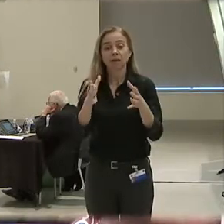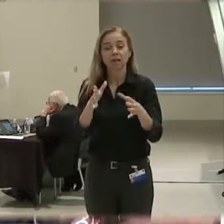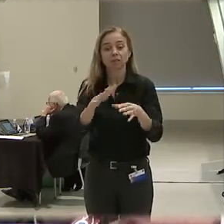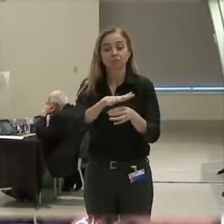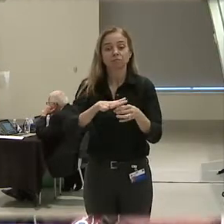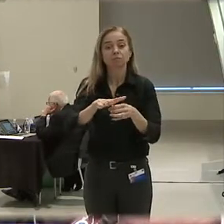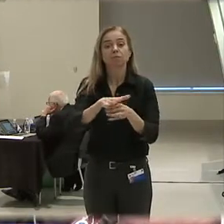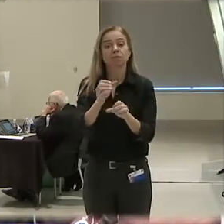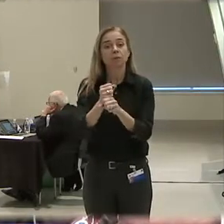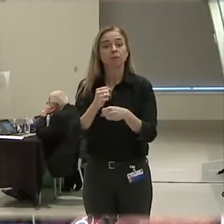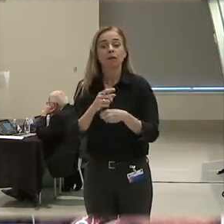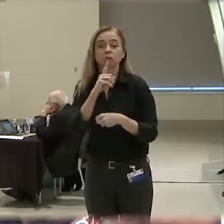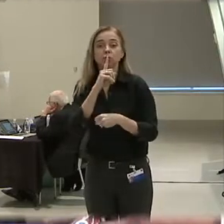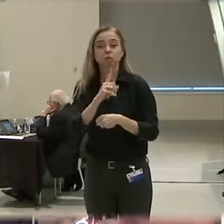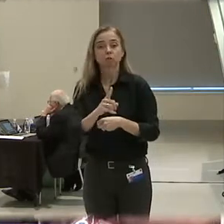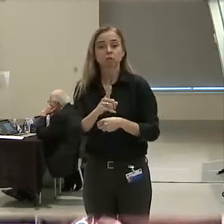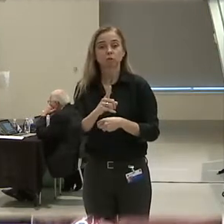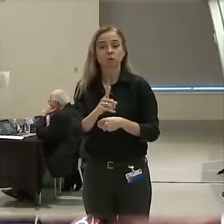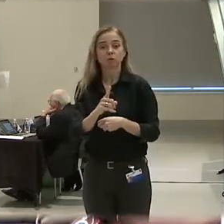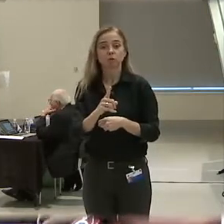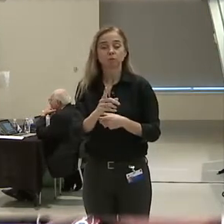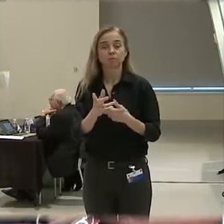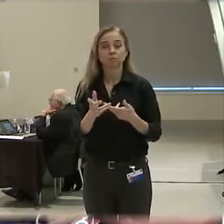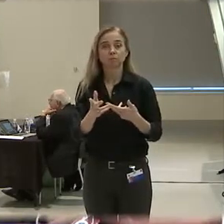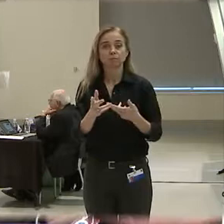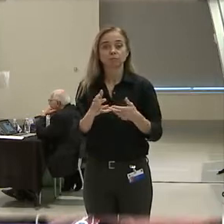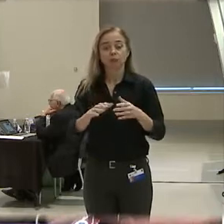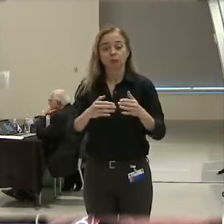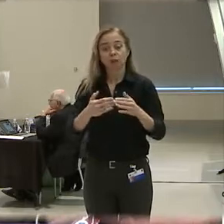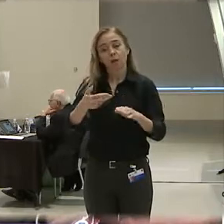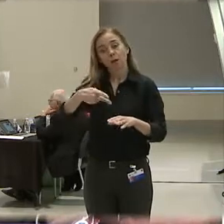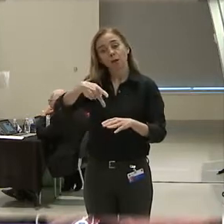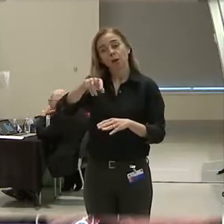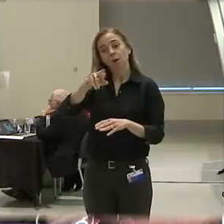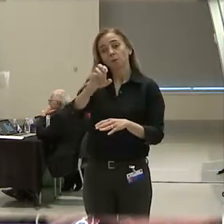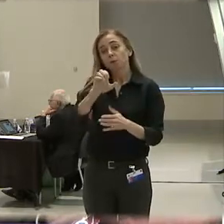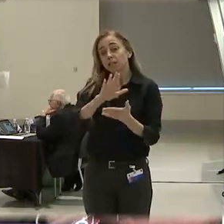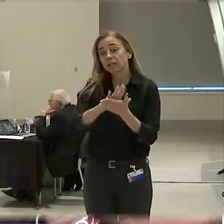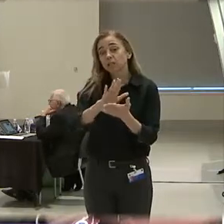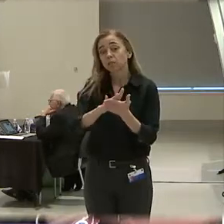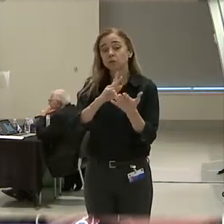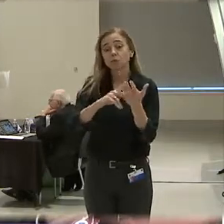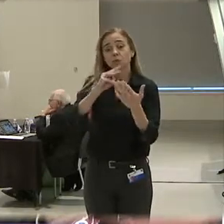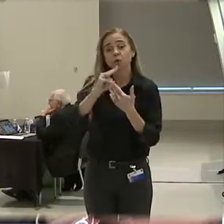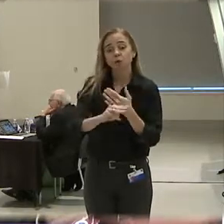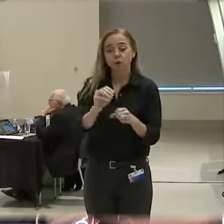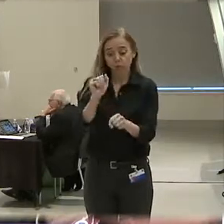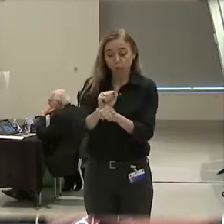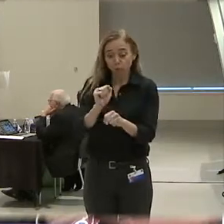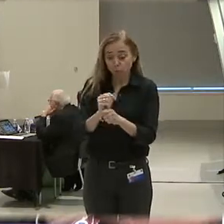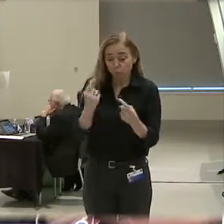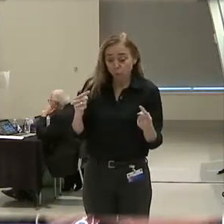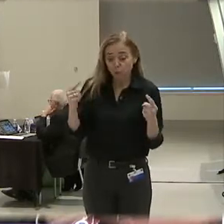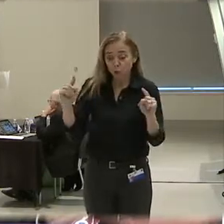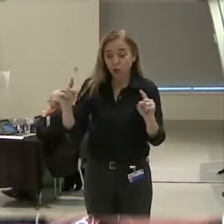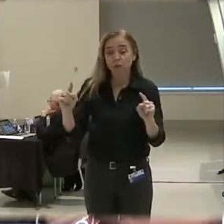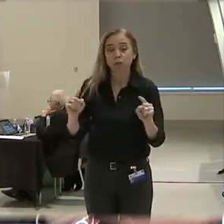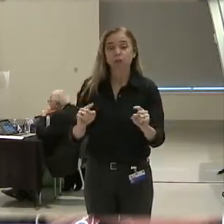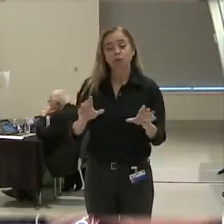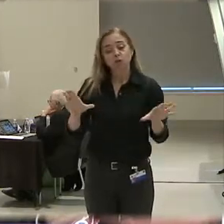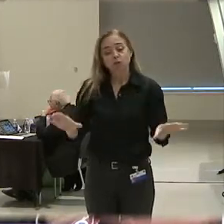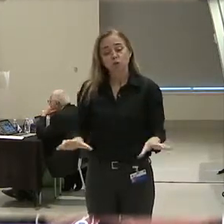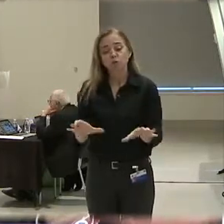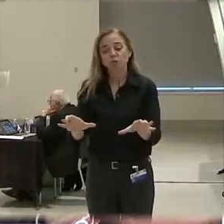ensure that the preschool programs work, to do all the things that are the glue that